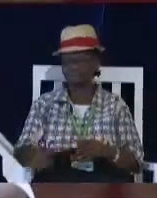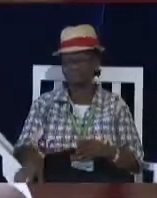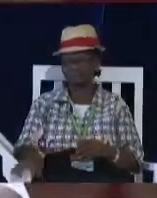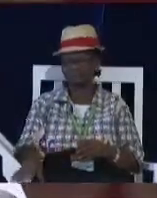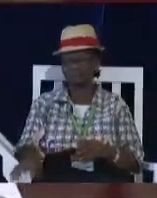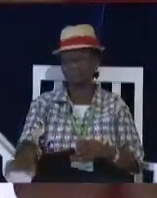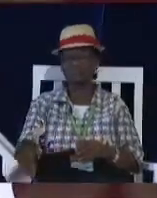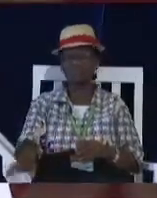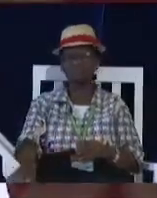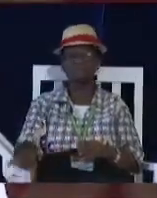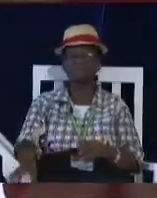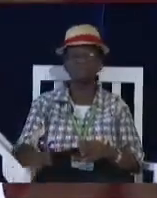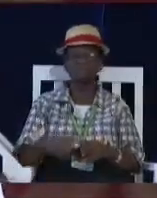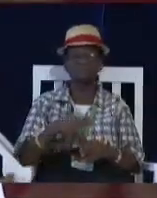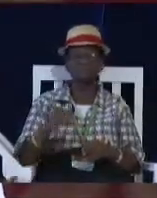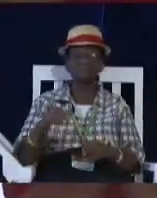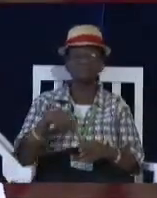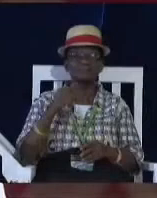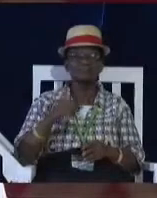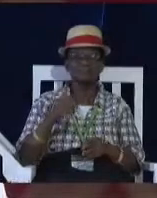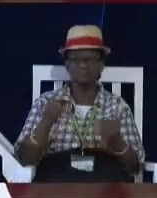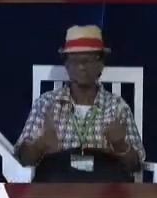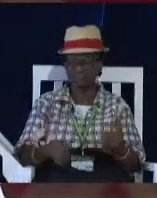But then now,